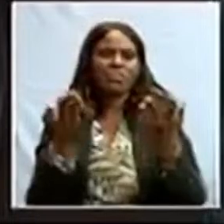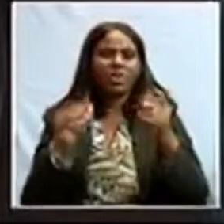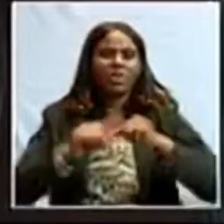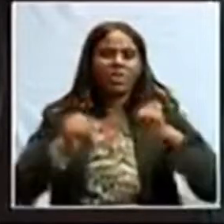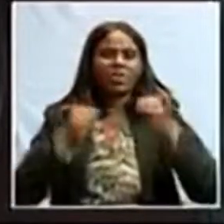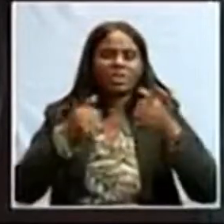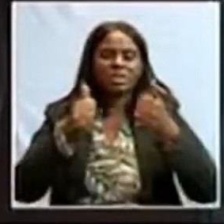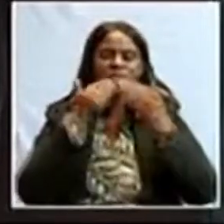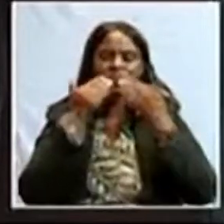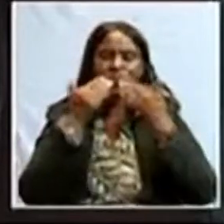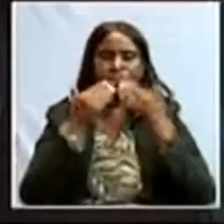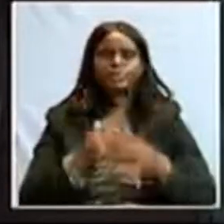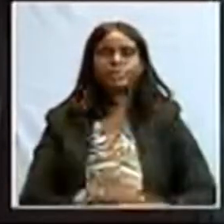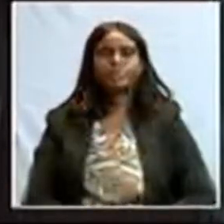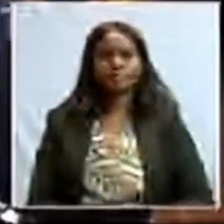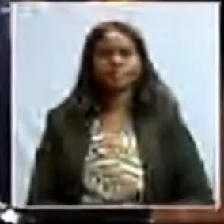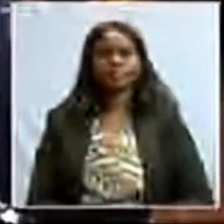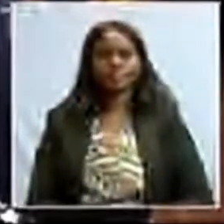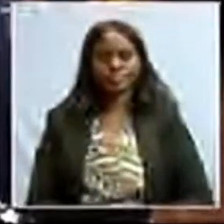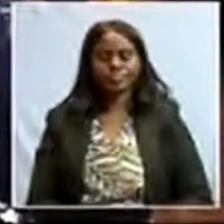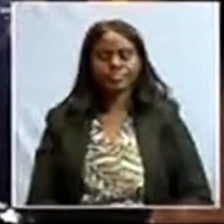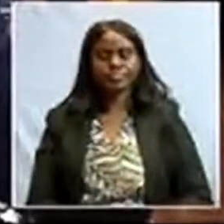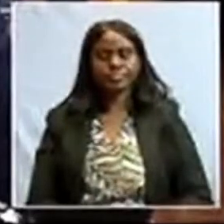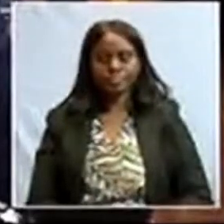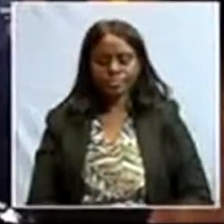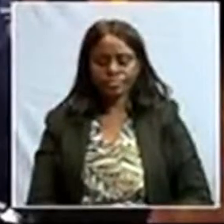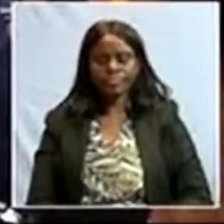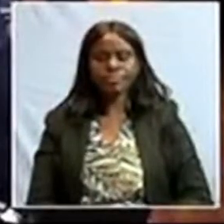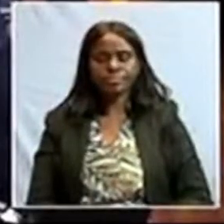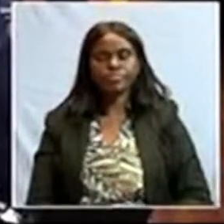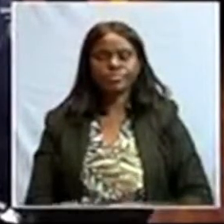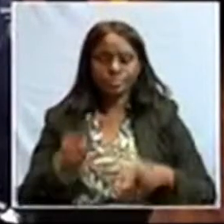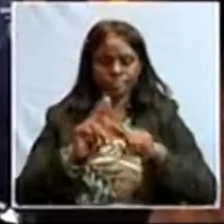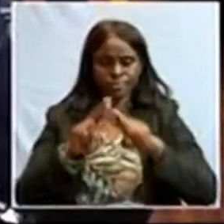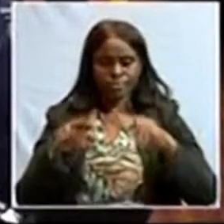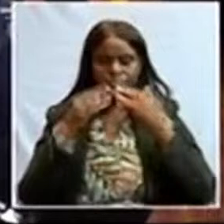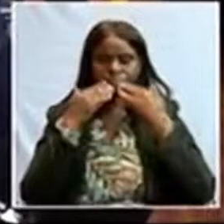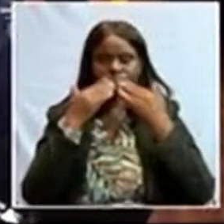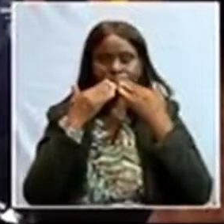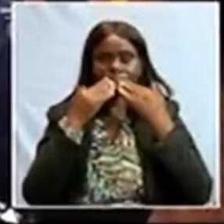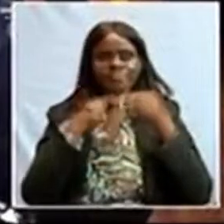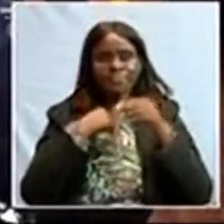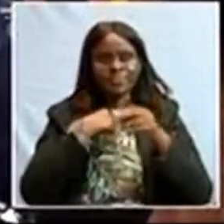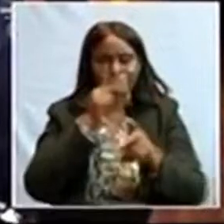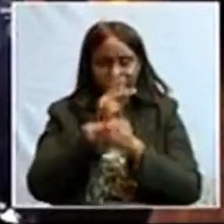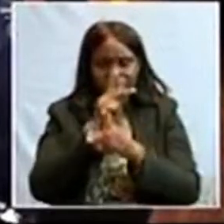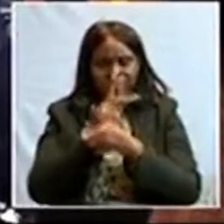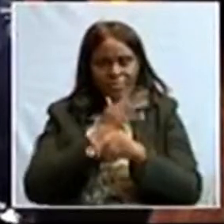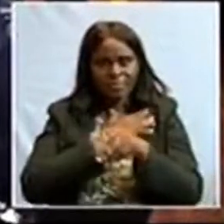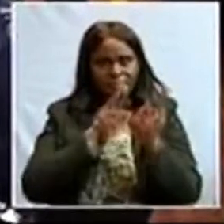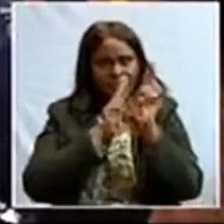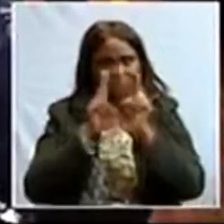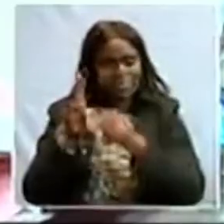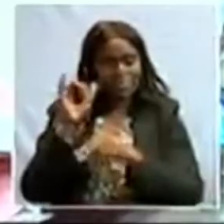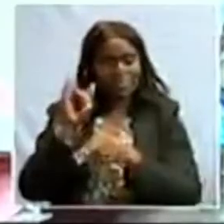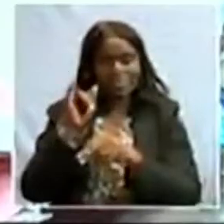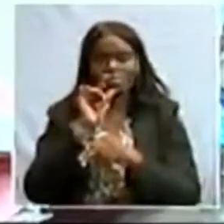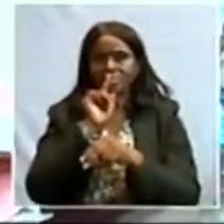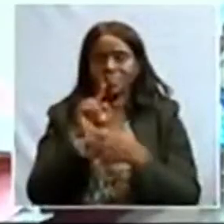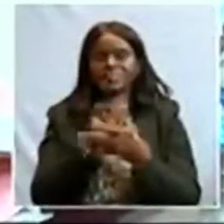Thank you. Please go ahead. Thank you, Chair. I wish to maintain my answer in the sense